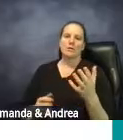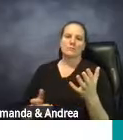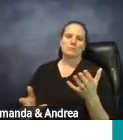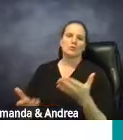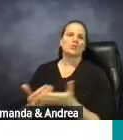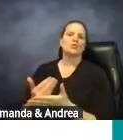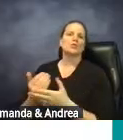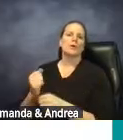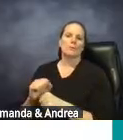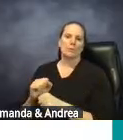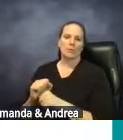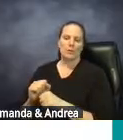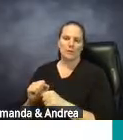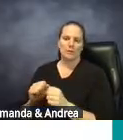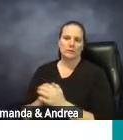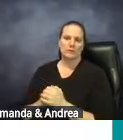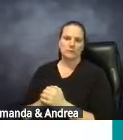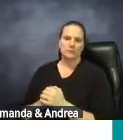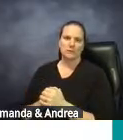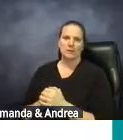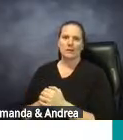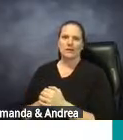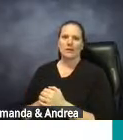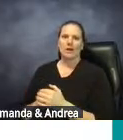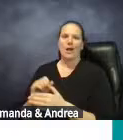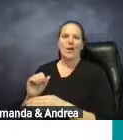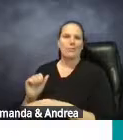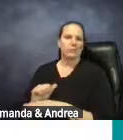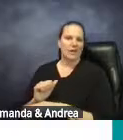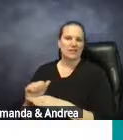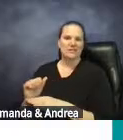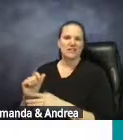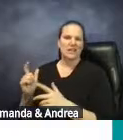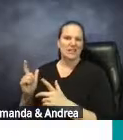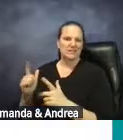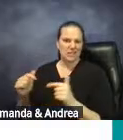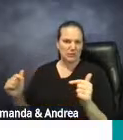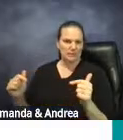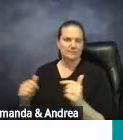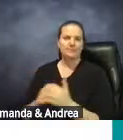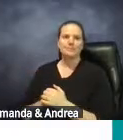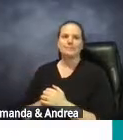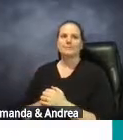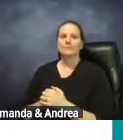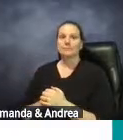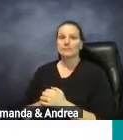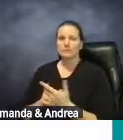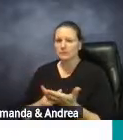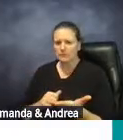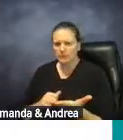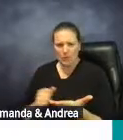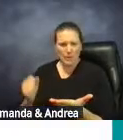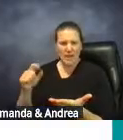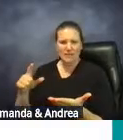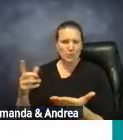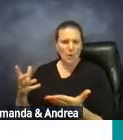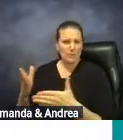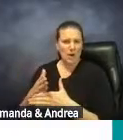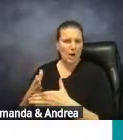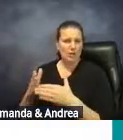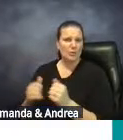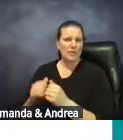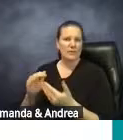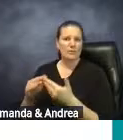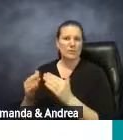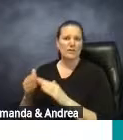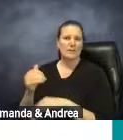new employees, apprentices, etc.? We also asked them, what would it look like to partner with